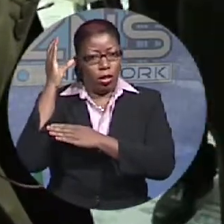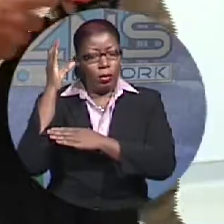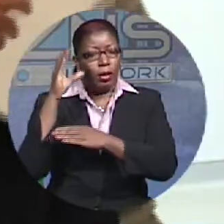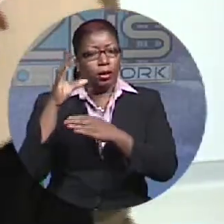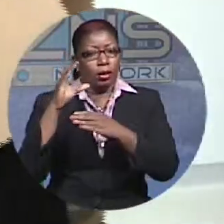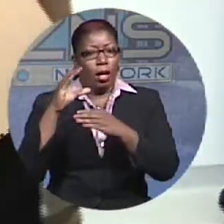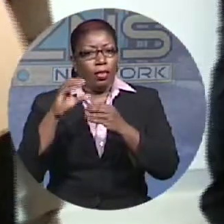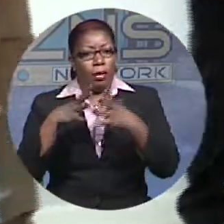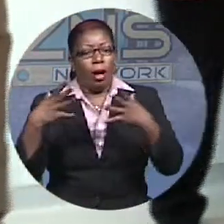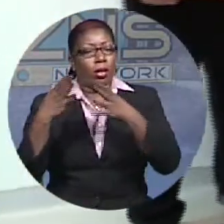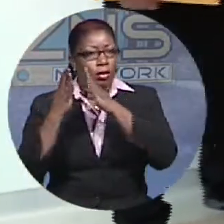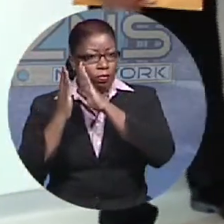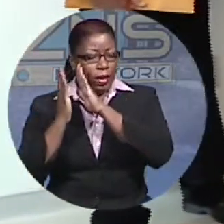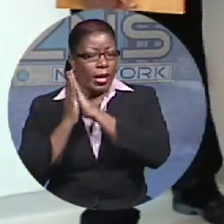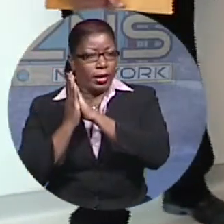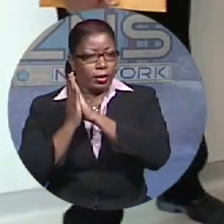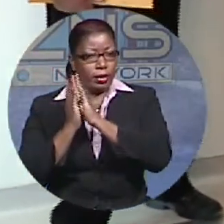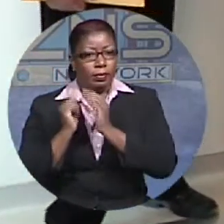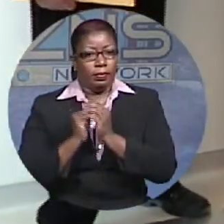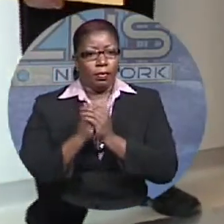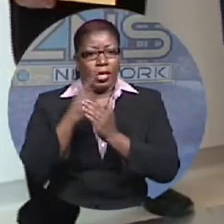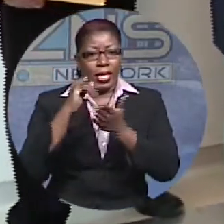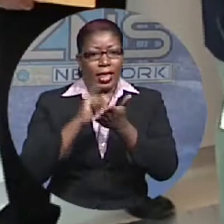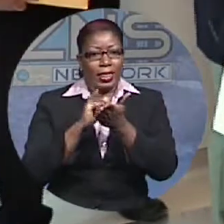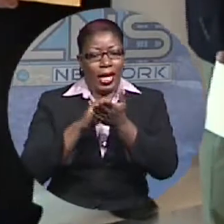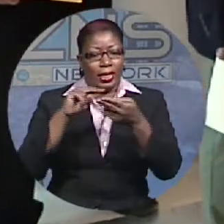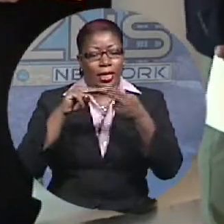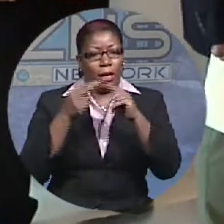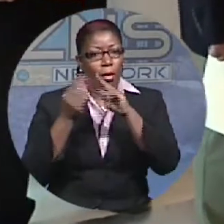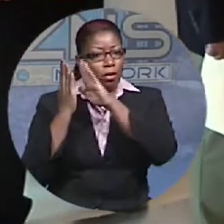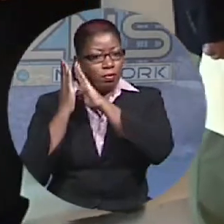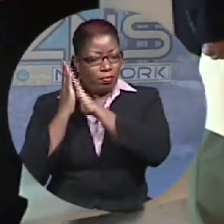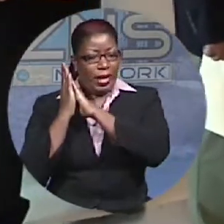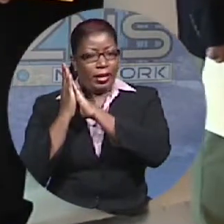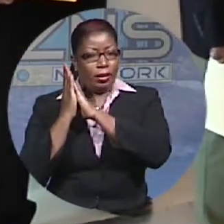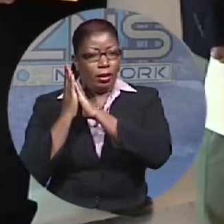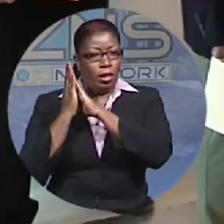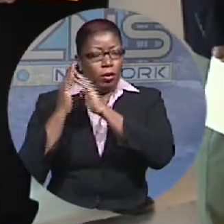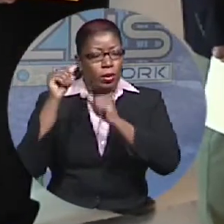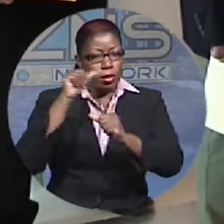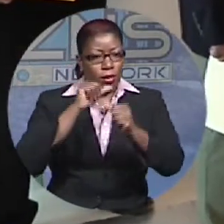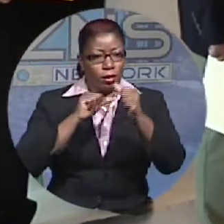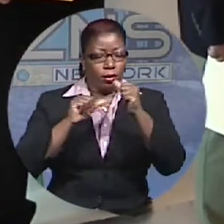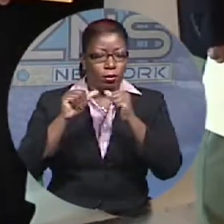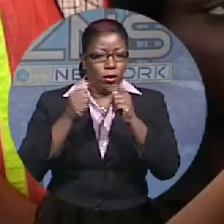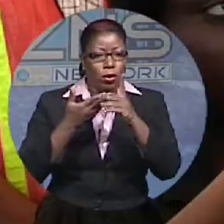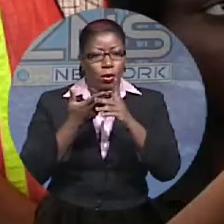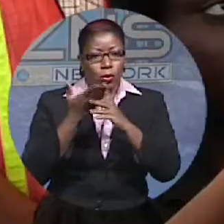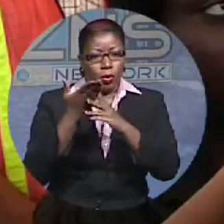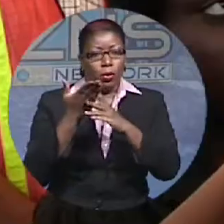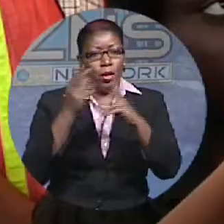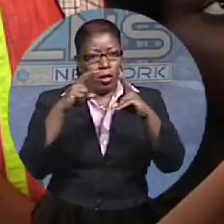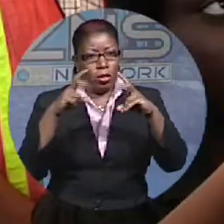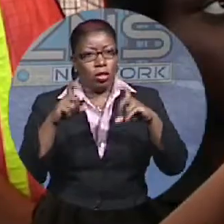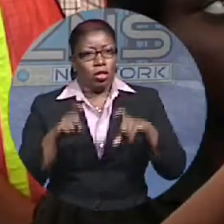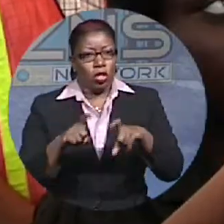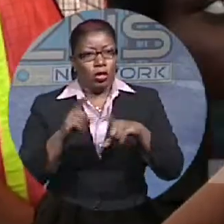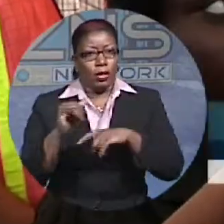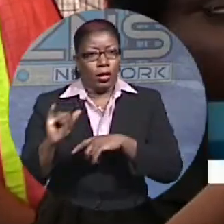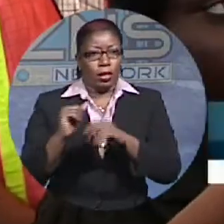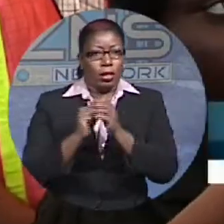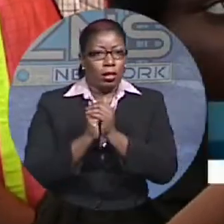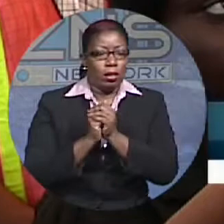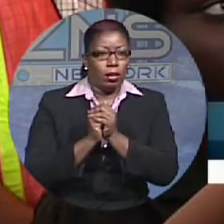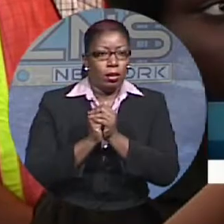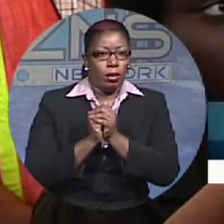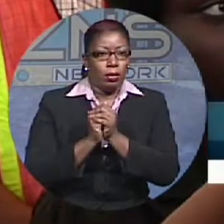ICU. Dr. Minnis says the number of beds were scientifically determined through a utilization review survey. 20 beds is quite